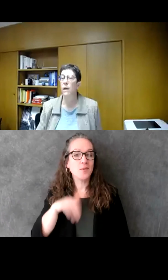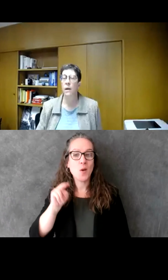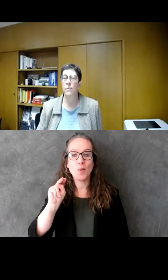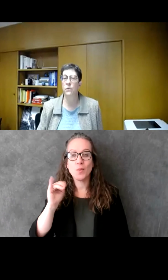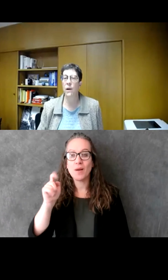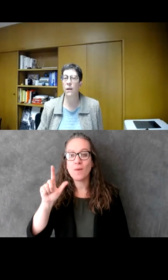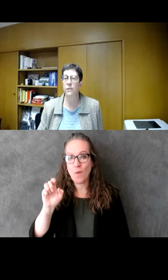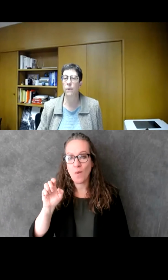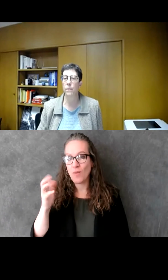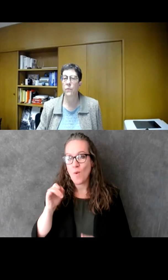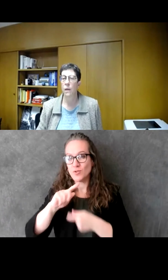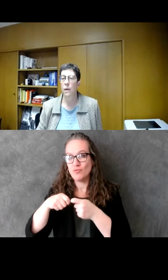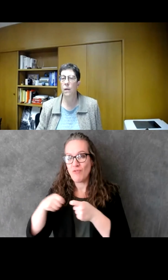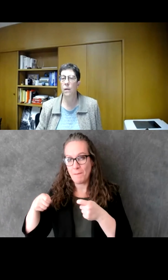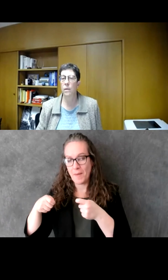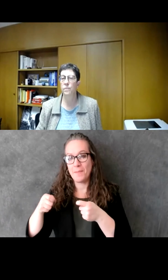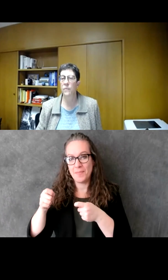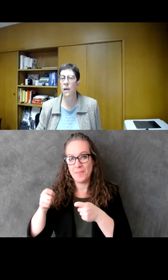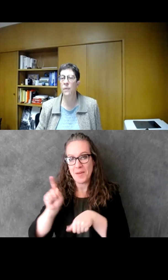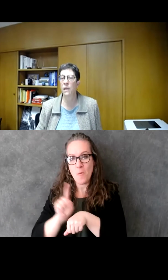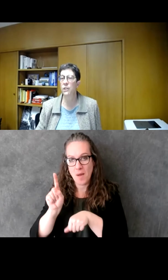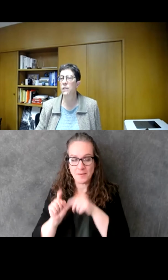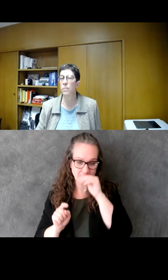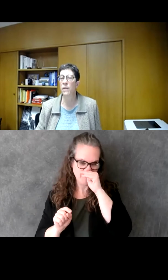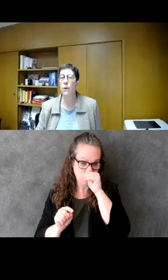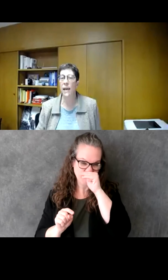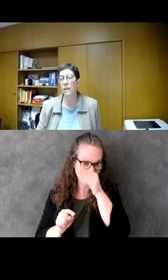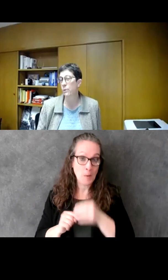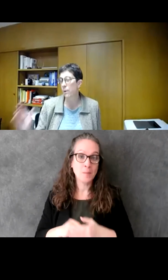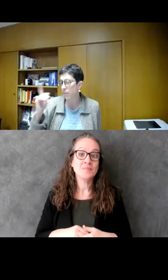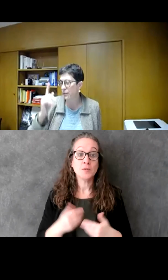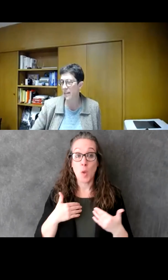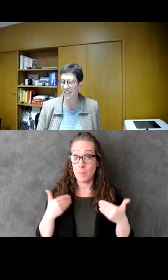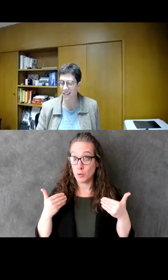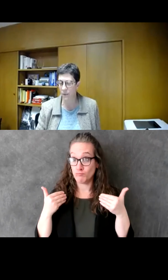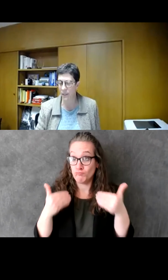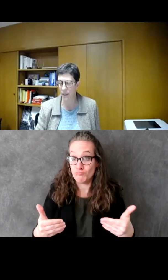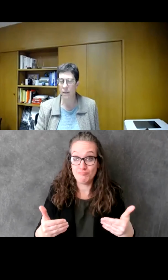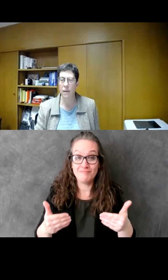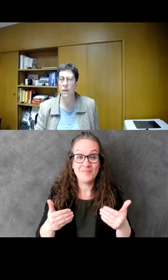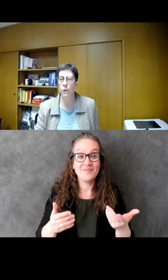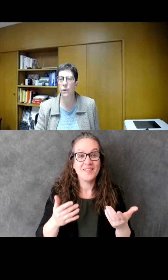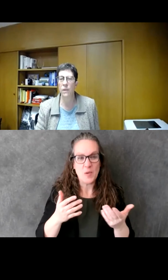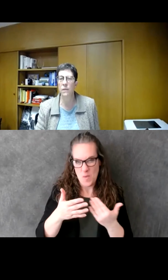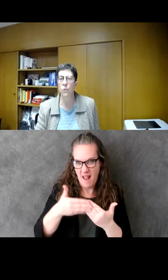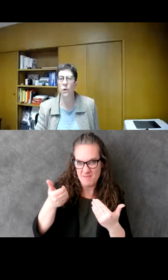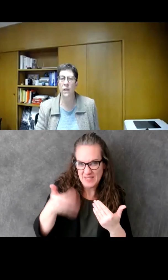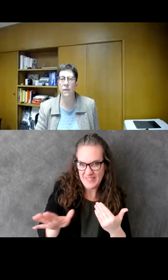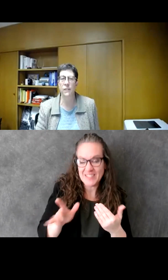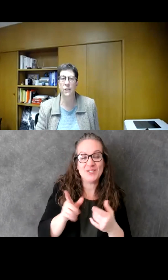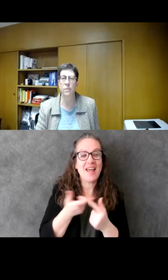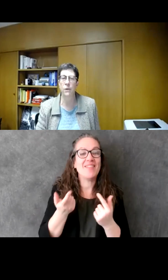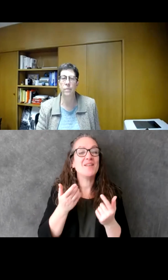it up as well. So I'm going to just plow ahead because we're almost done, and then we can go into more